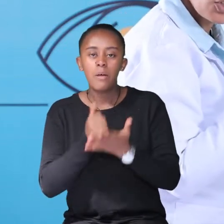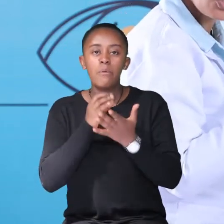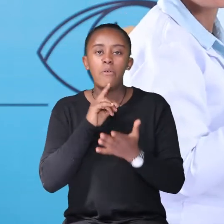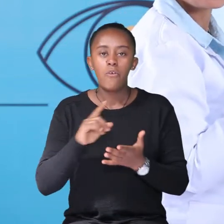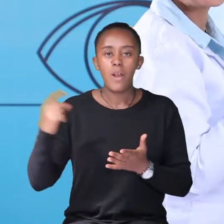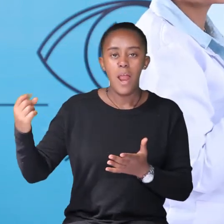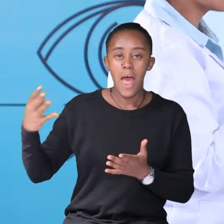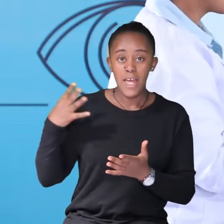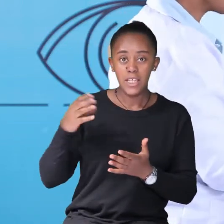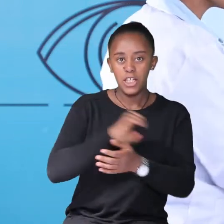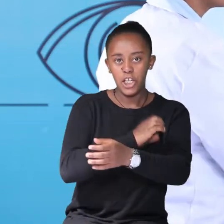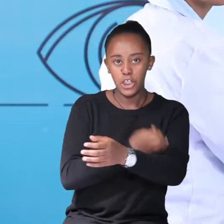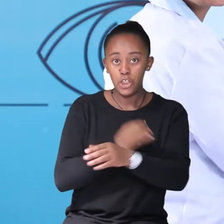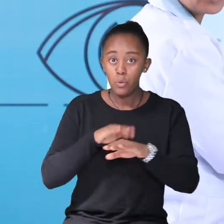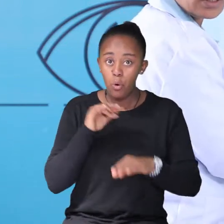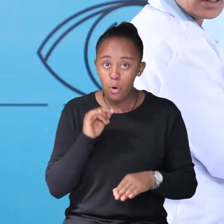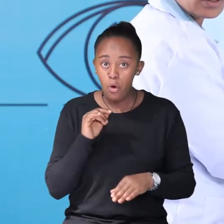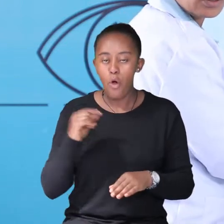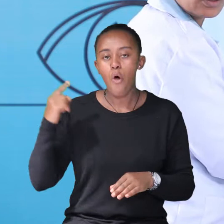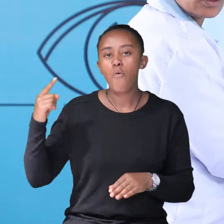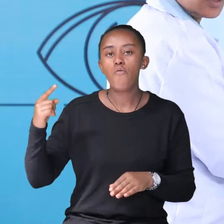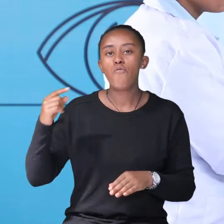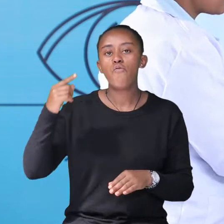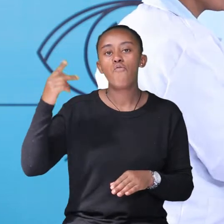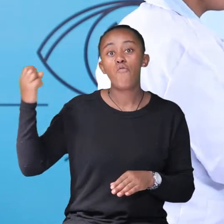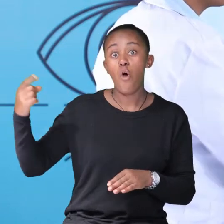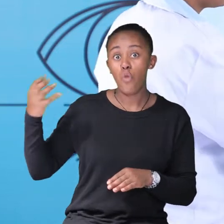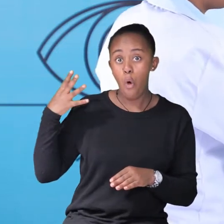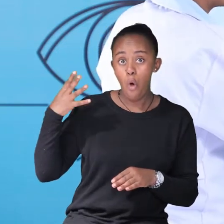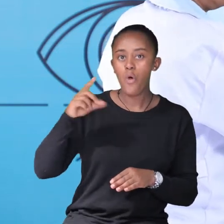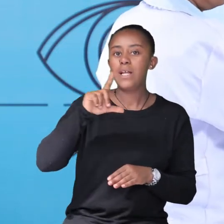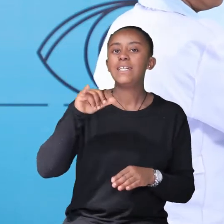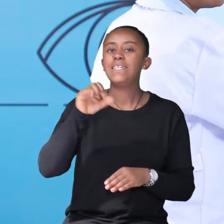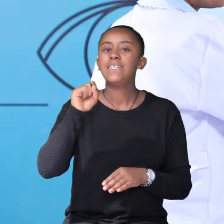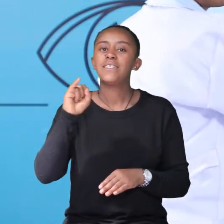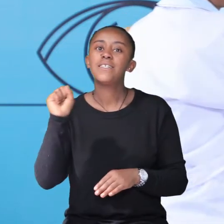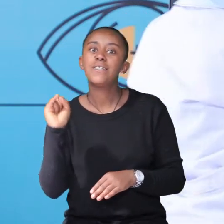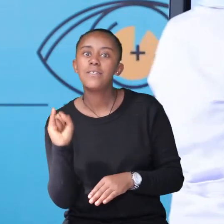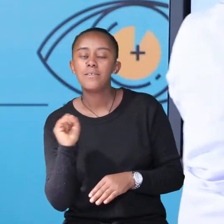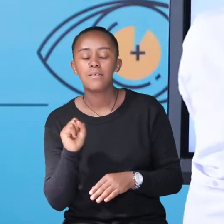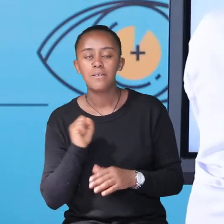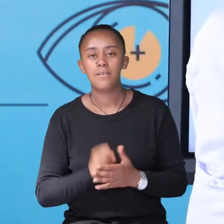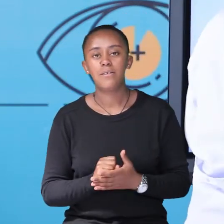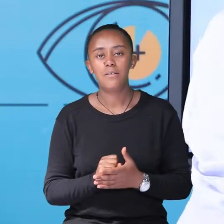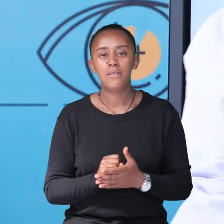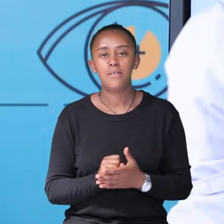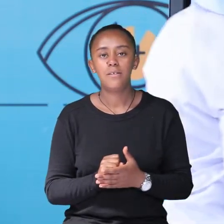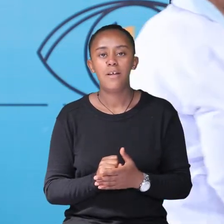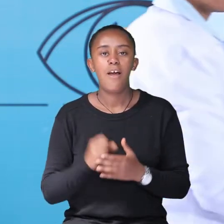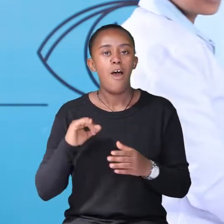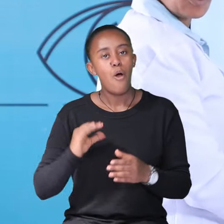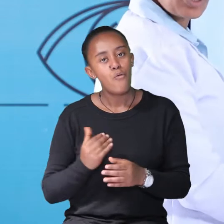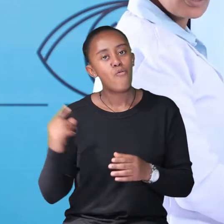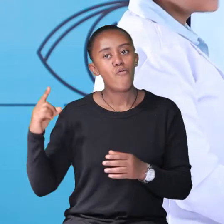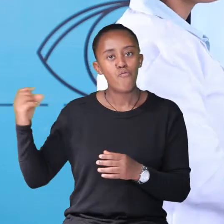light energy is known as photolysis. By now our photosystems